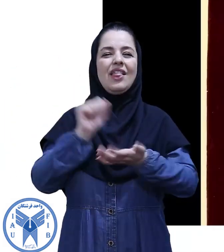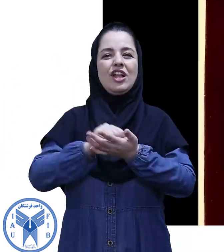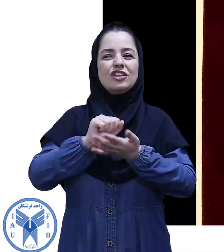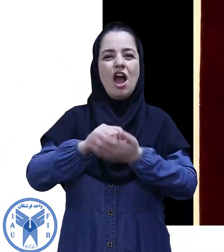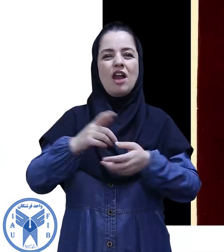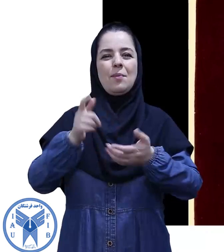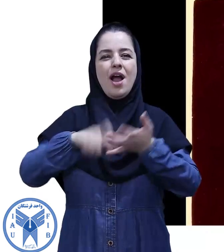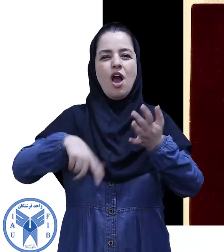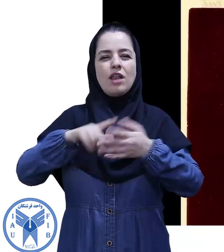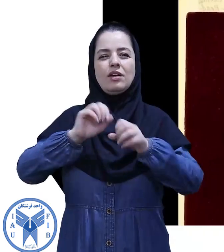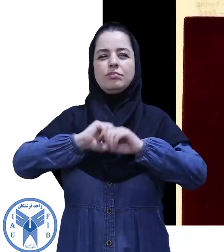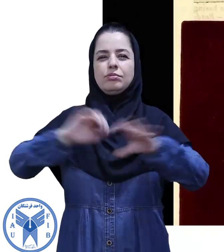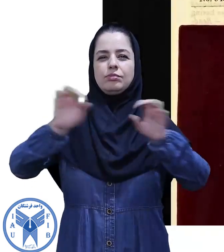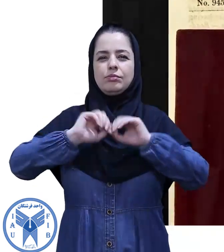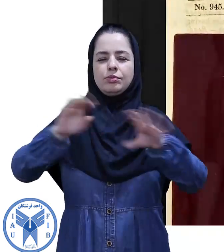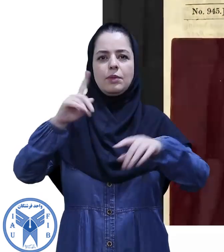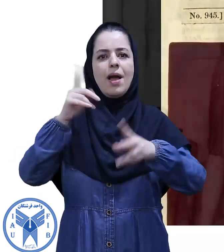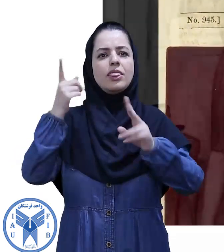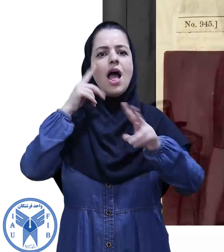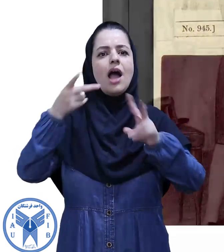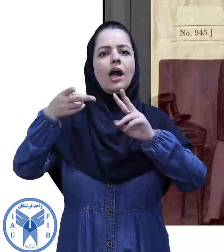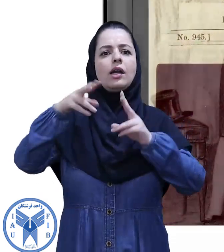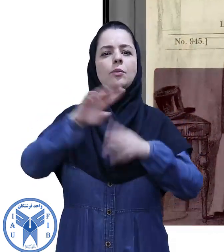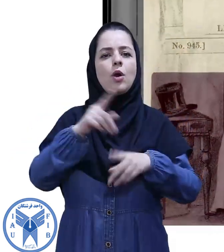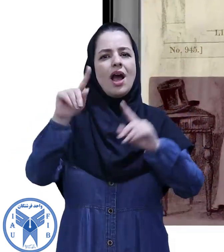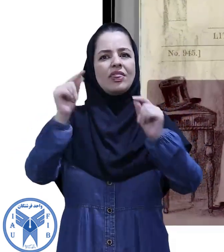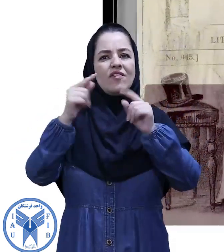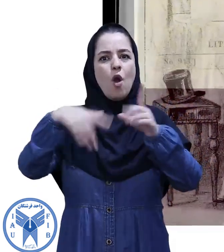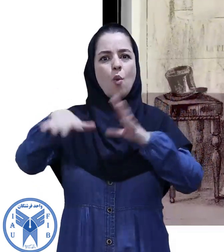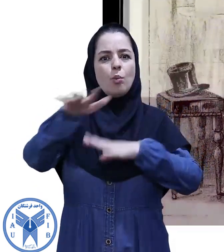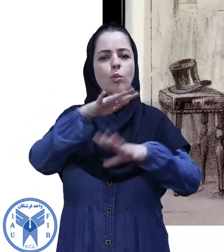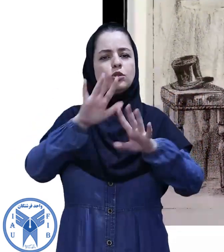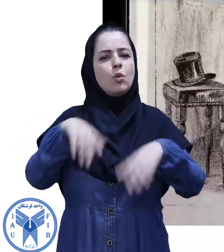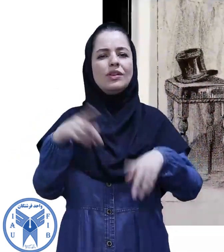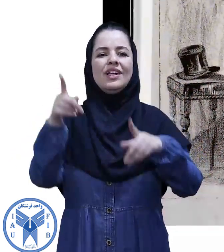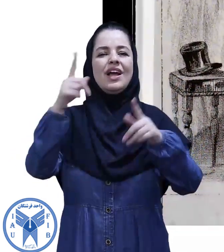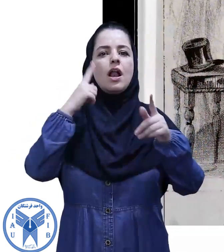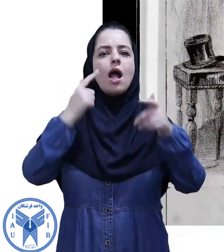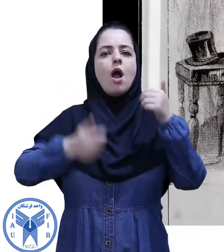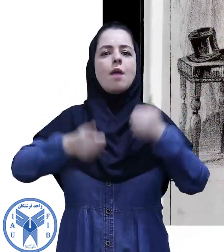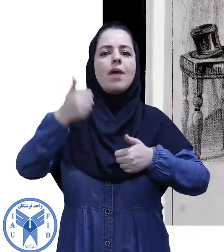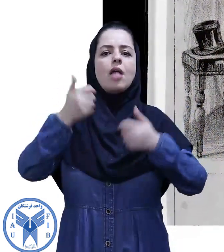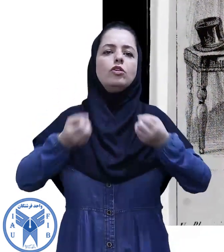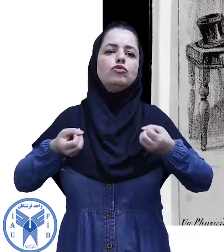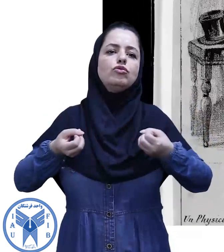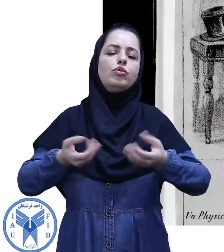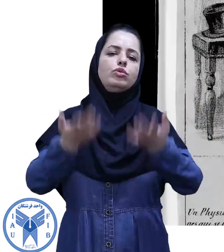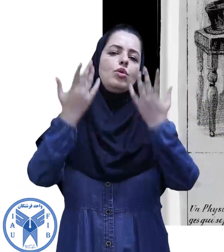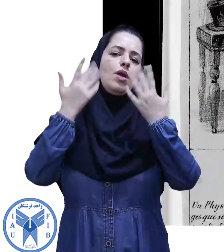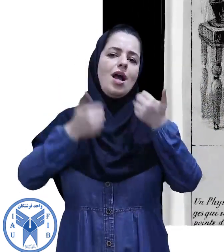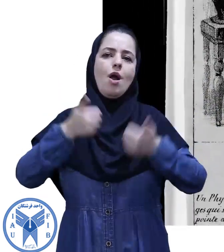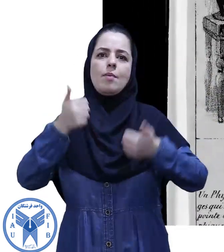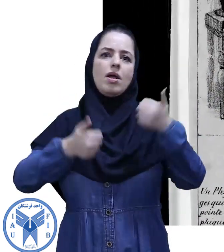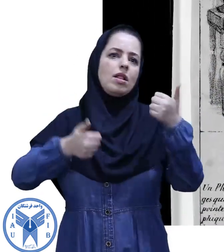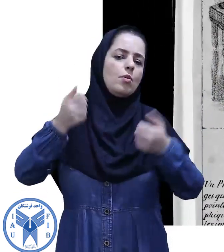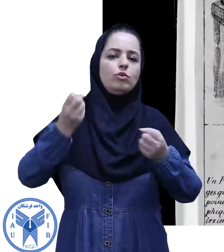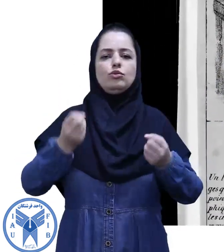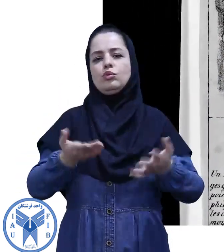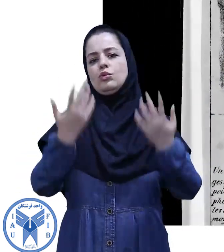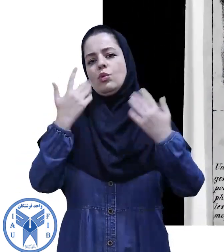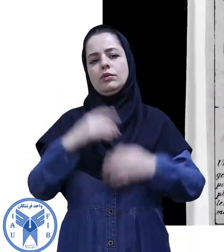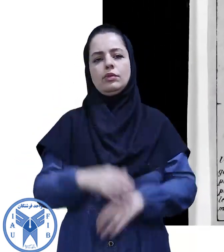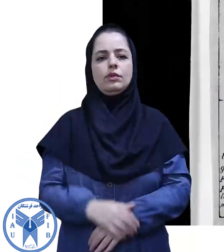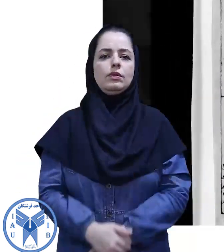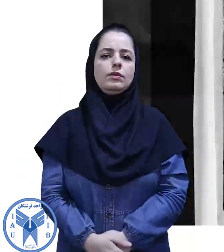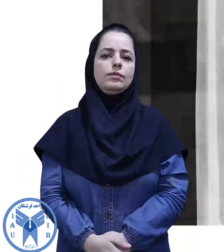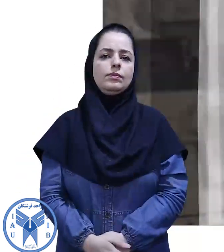But that changes when you start to have articles in the press. Now it's public. And so a rivalry